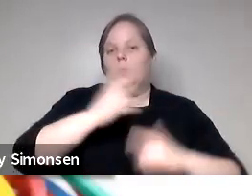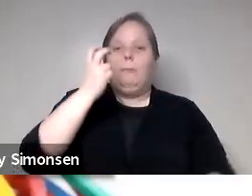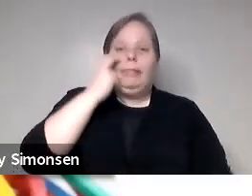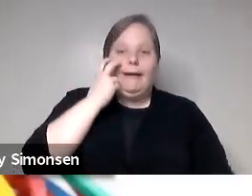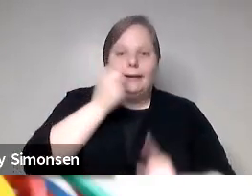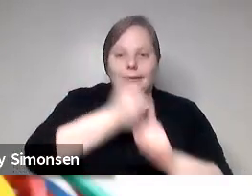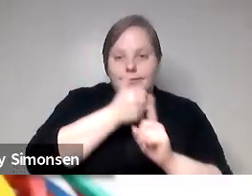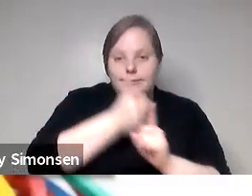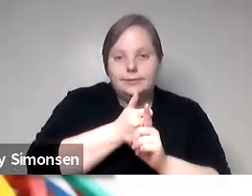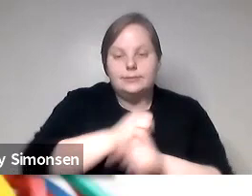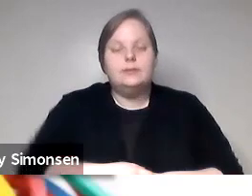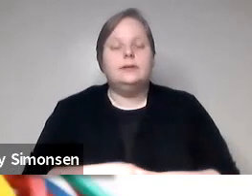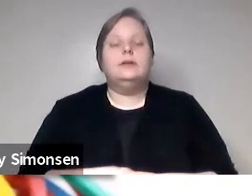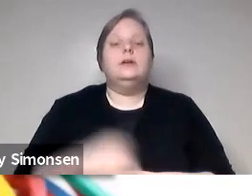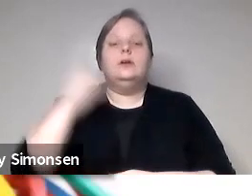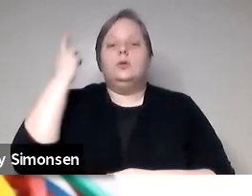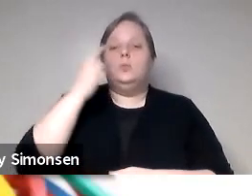and the reason is